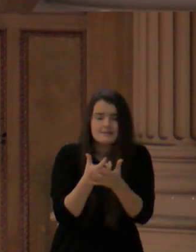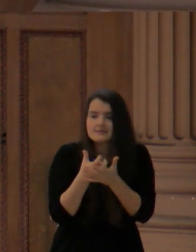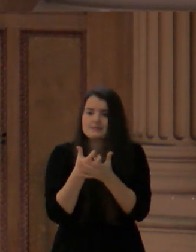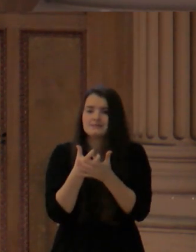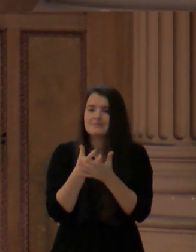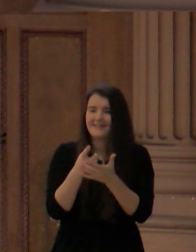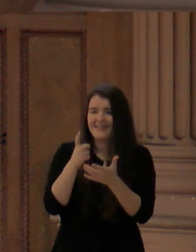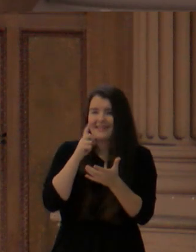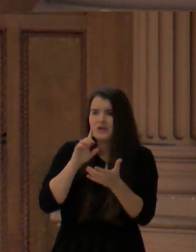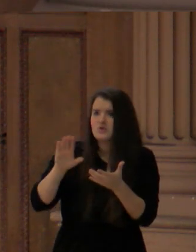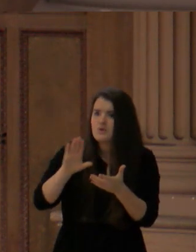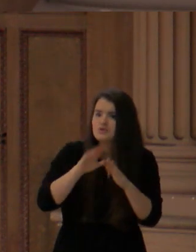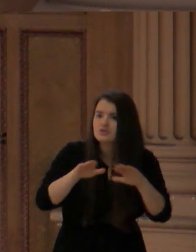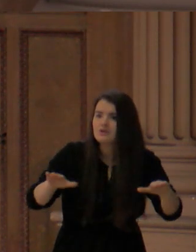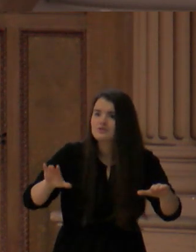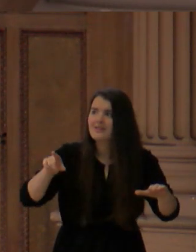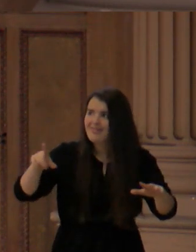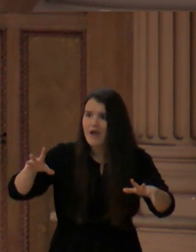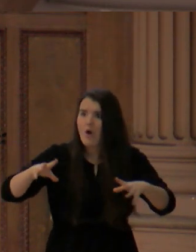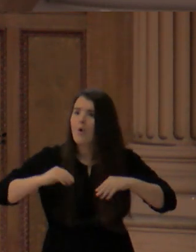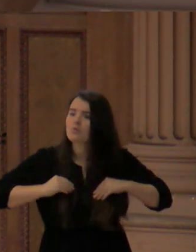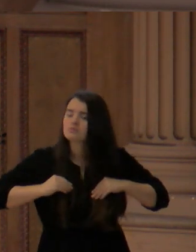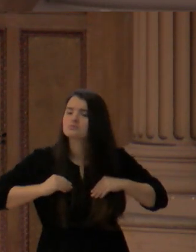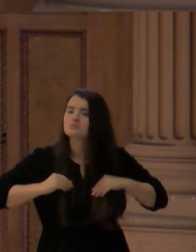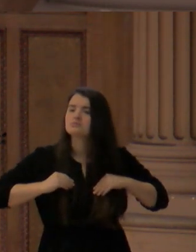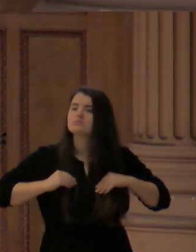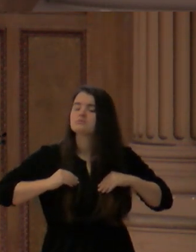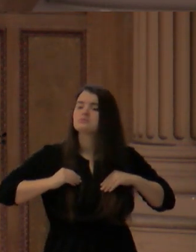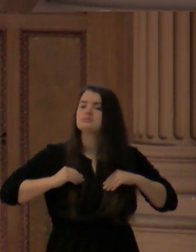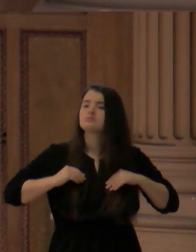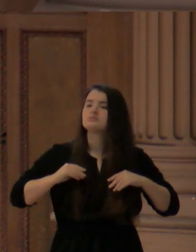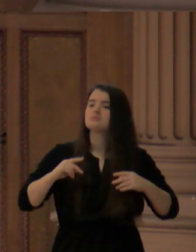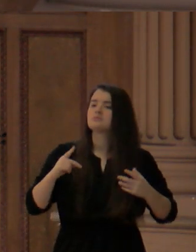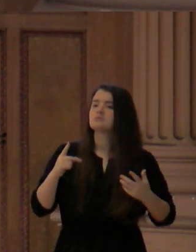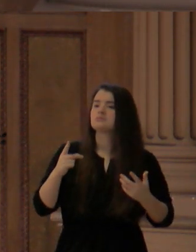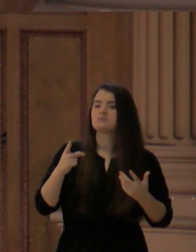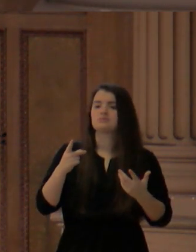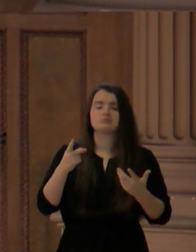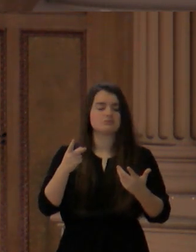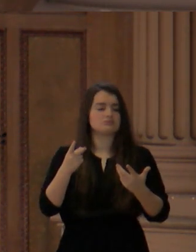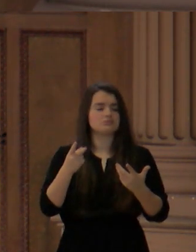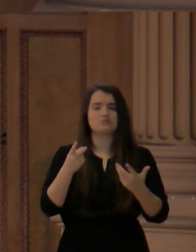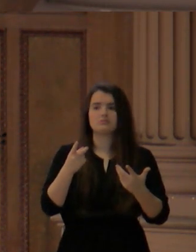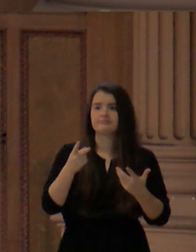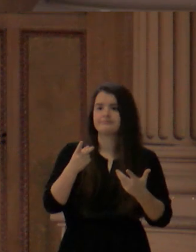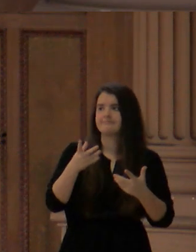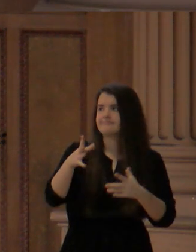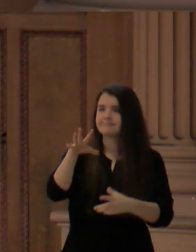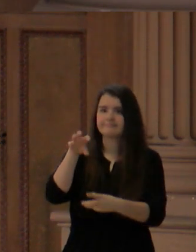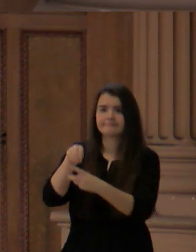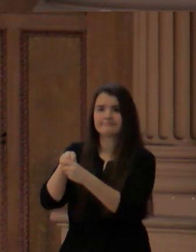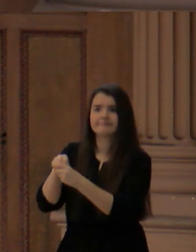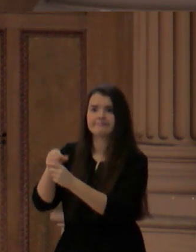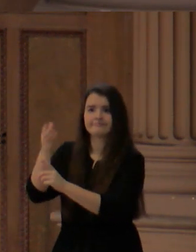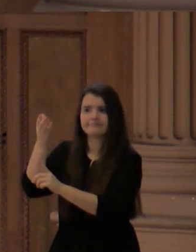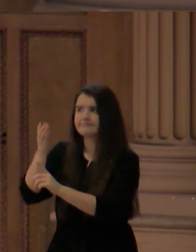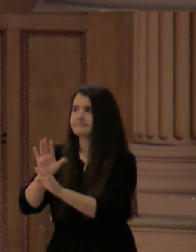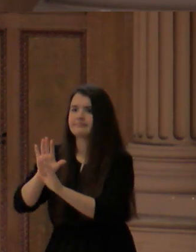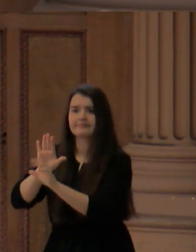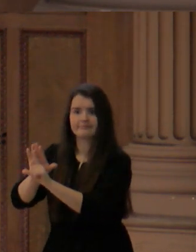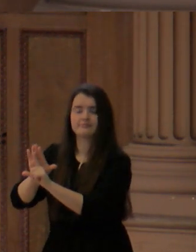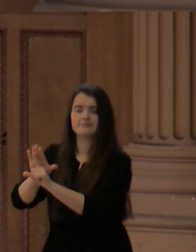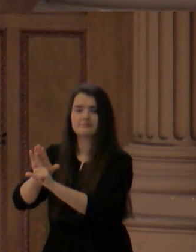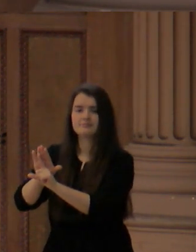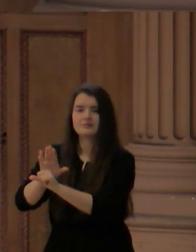own your children. They'll take your children and treat them like they're theirs. They'll take a tenth of your